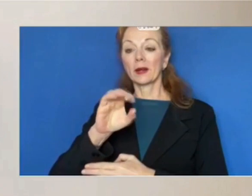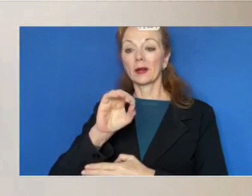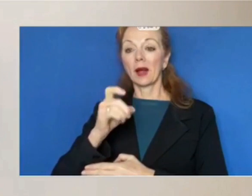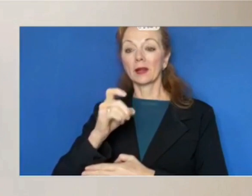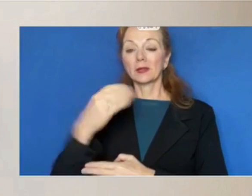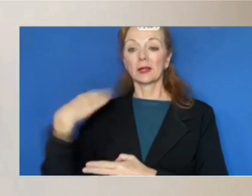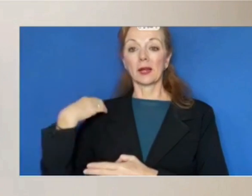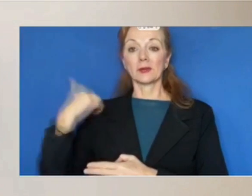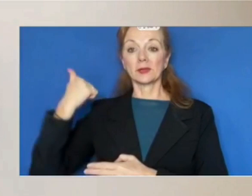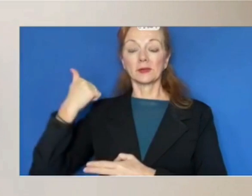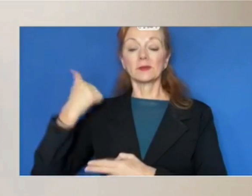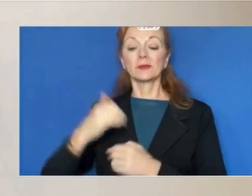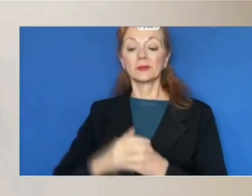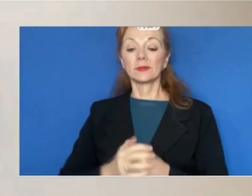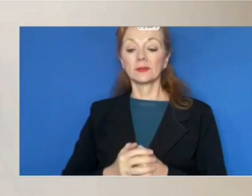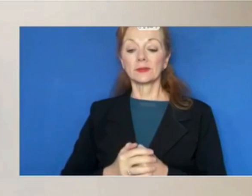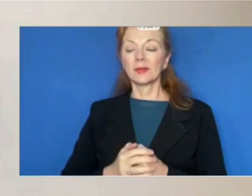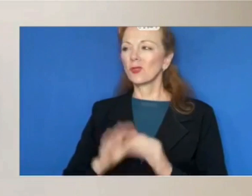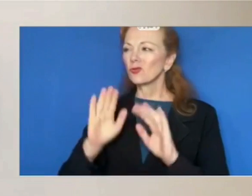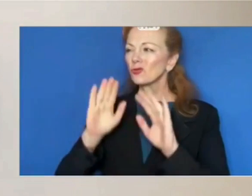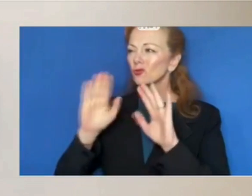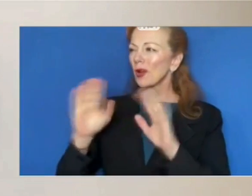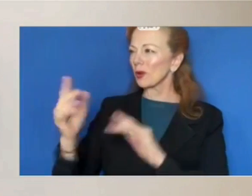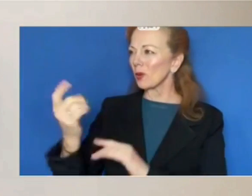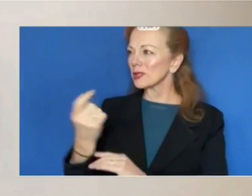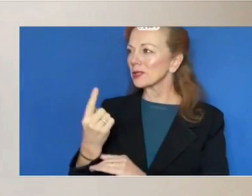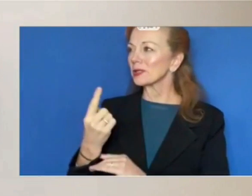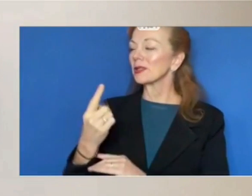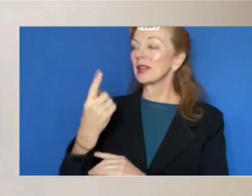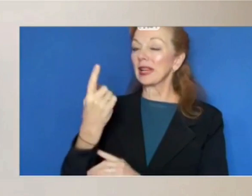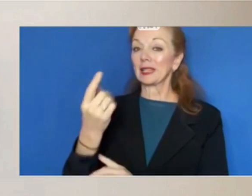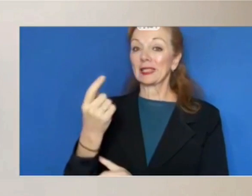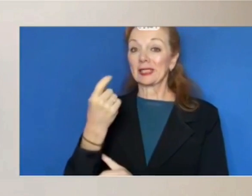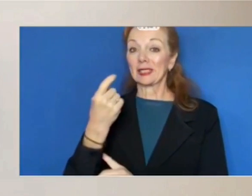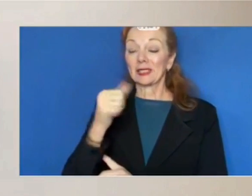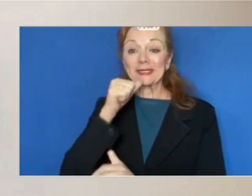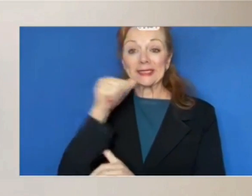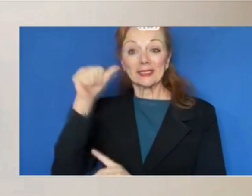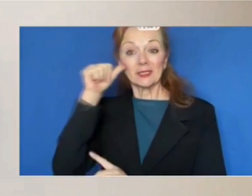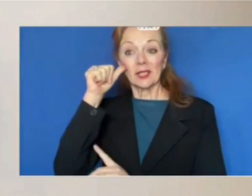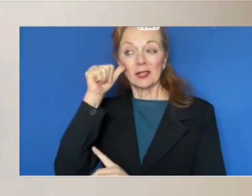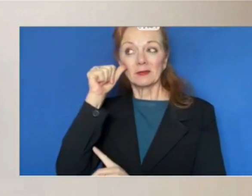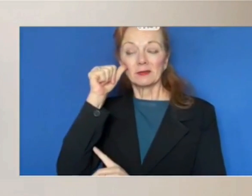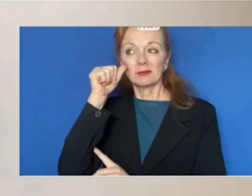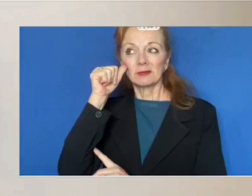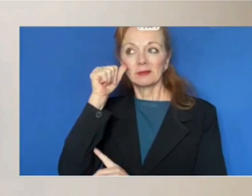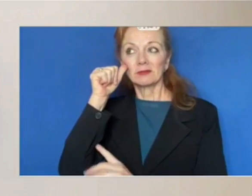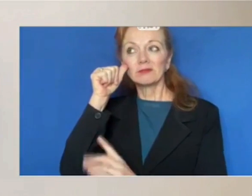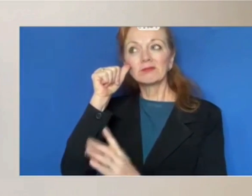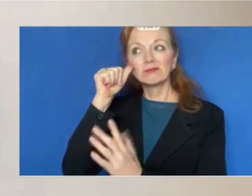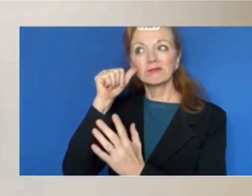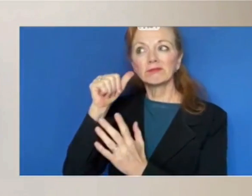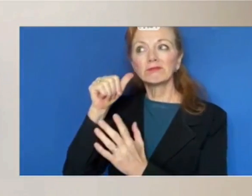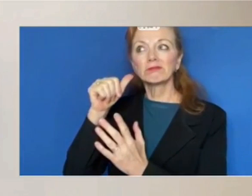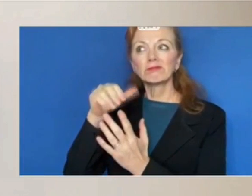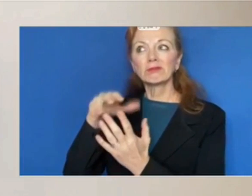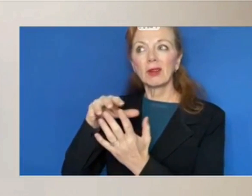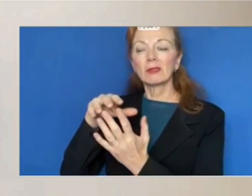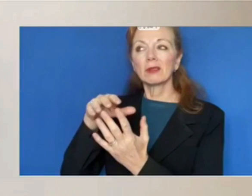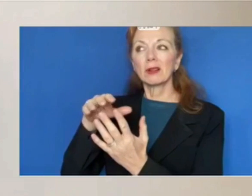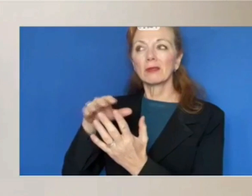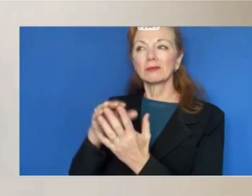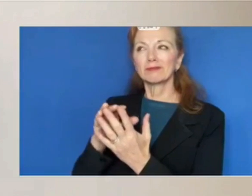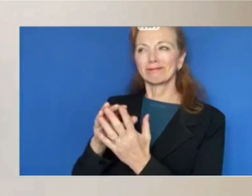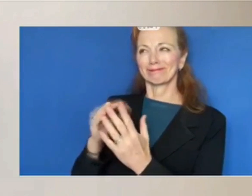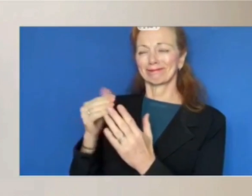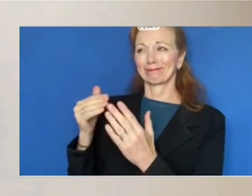A great question, Amanda. We found out yesterday, shortly before it was posted